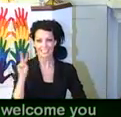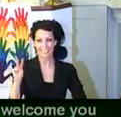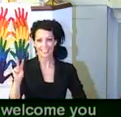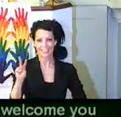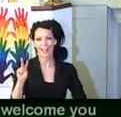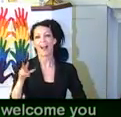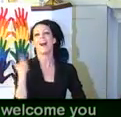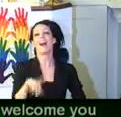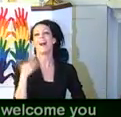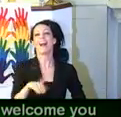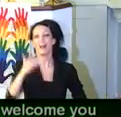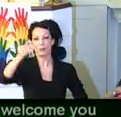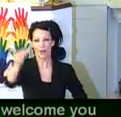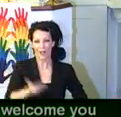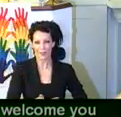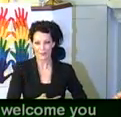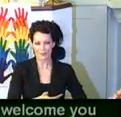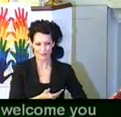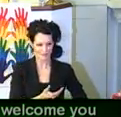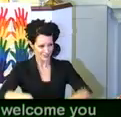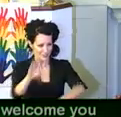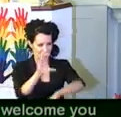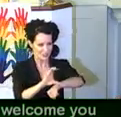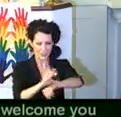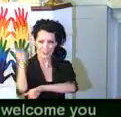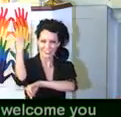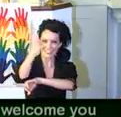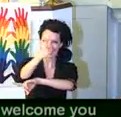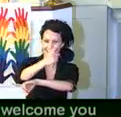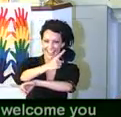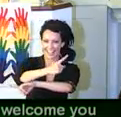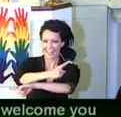can welcome you to worship this day. Welcome to you.